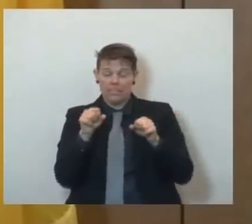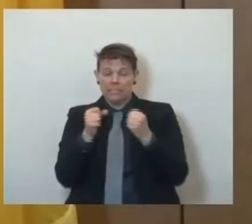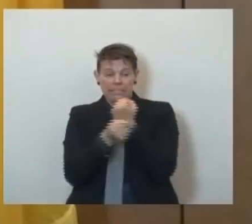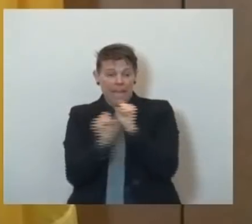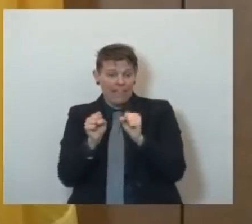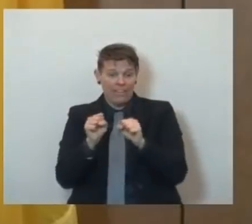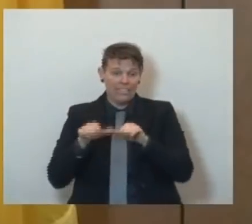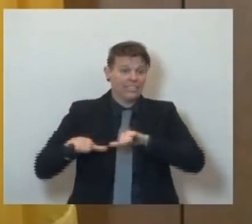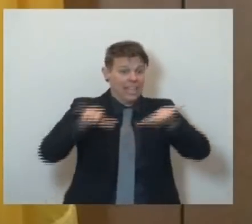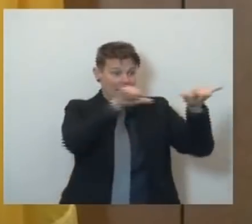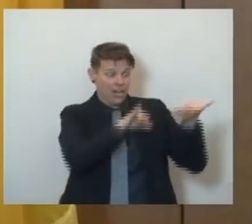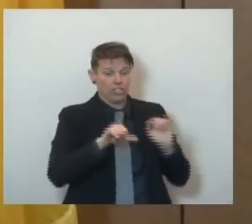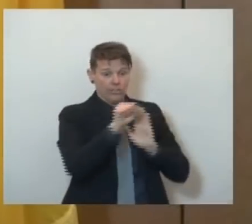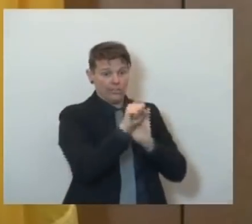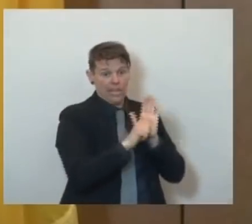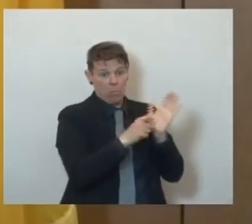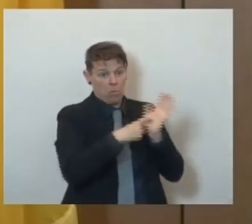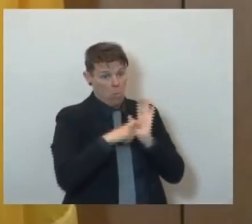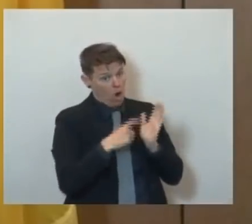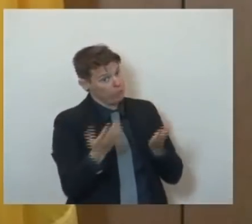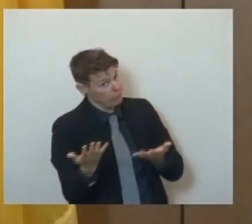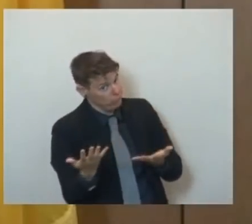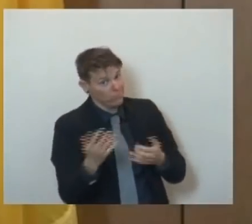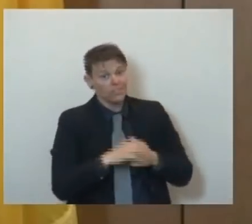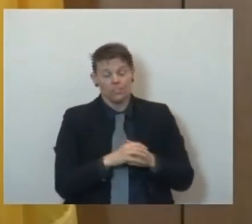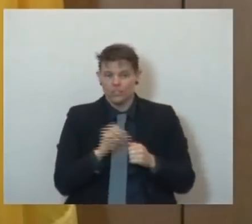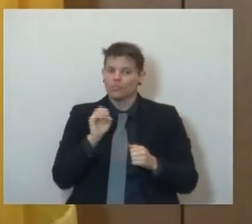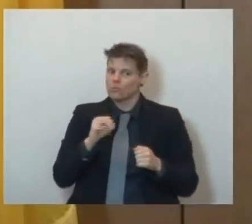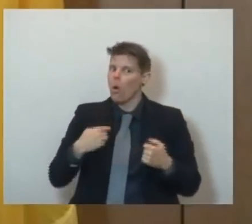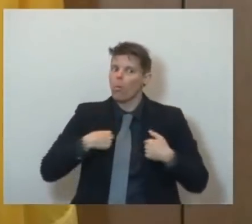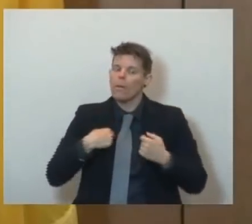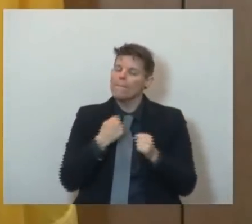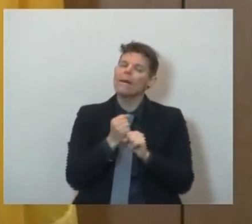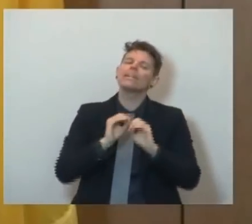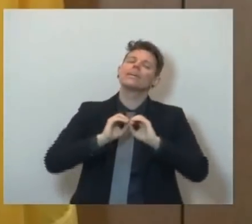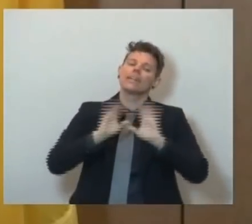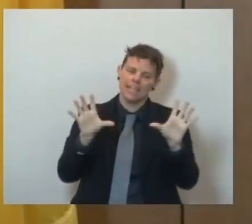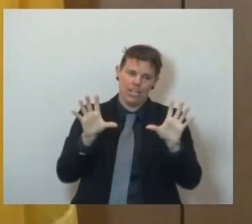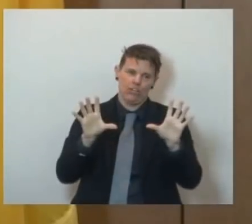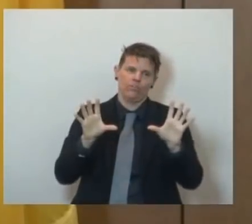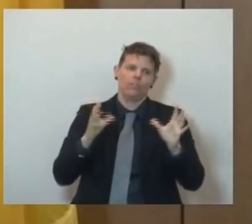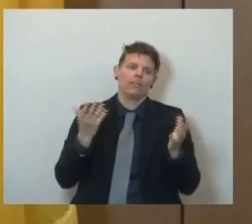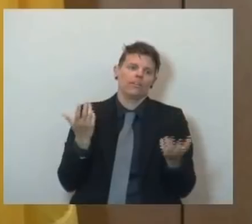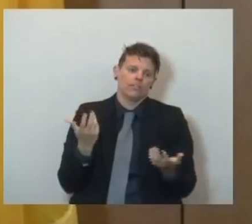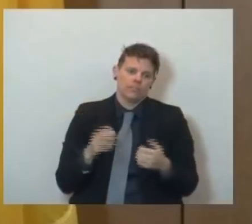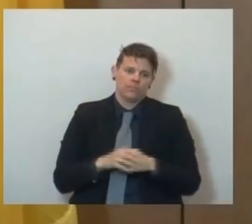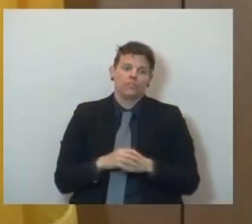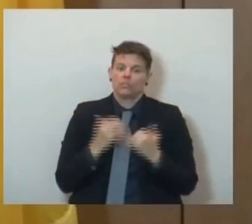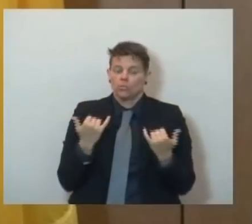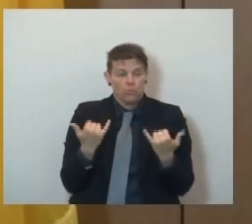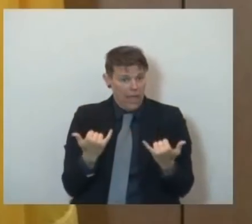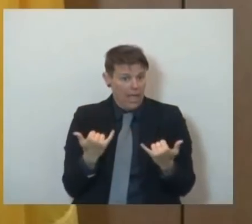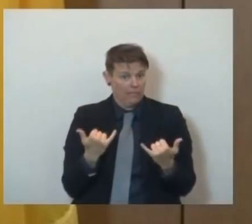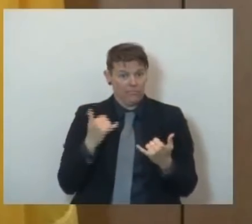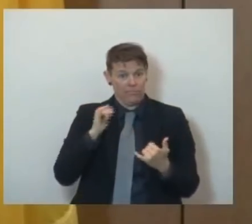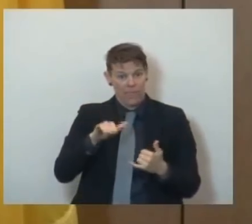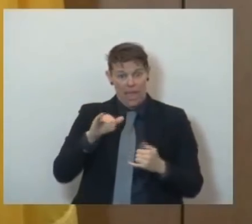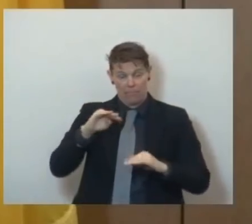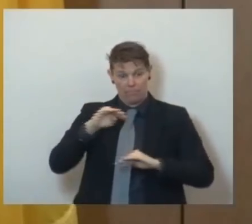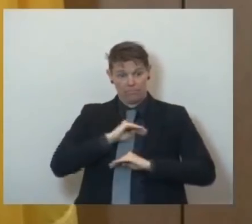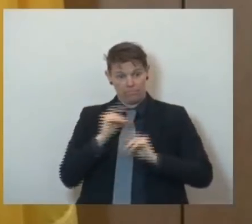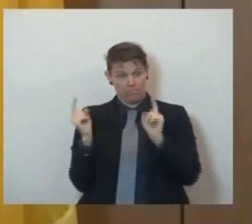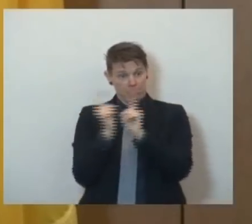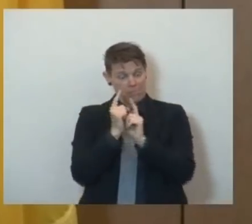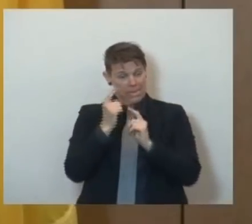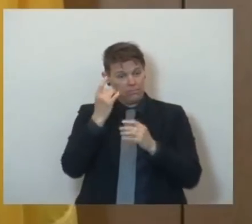requiring and have made that clear. I can't say today that it's meeting our satisfaction,